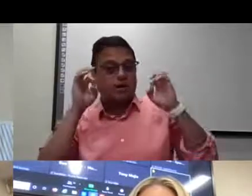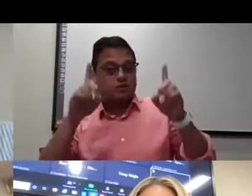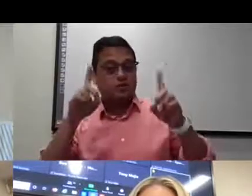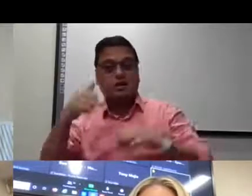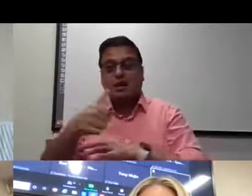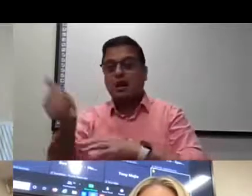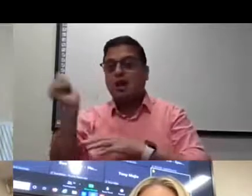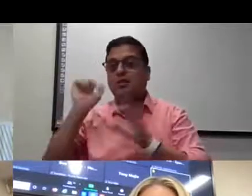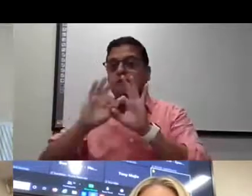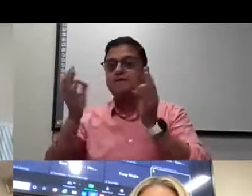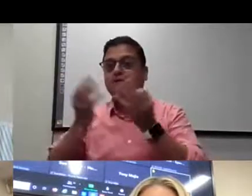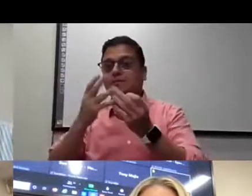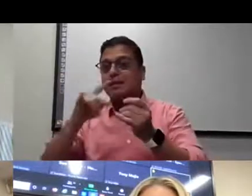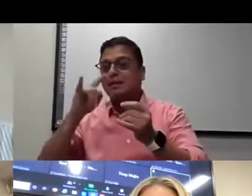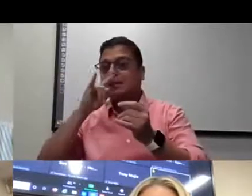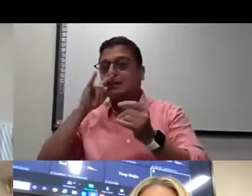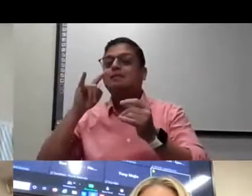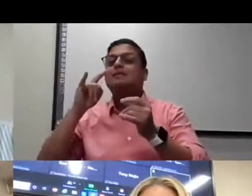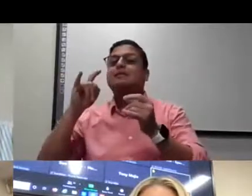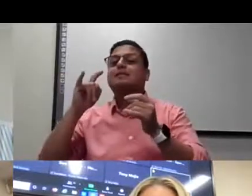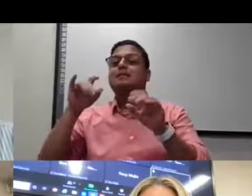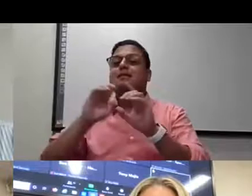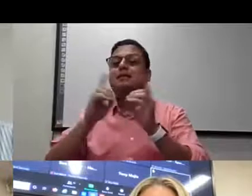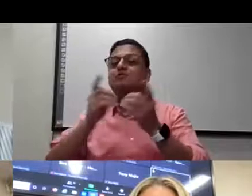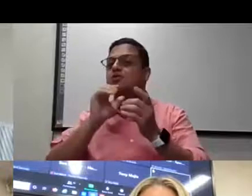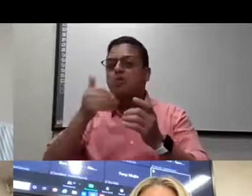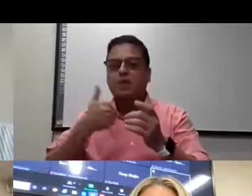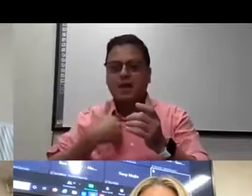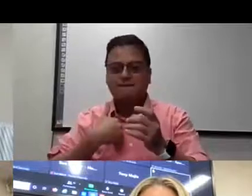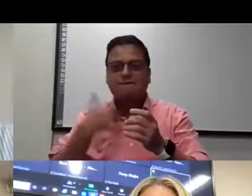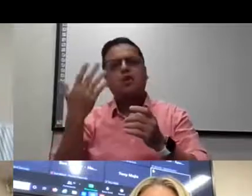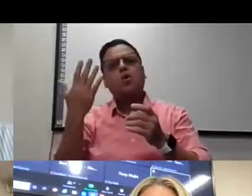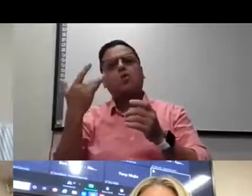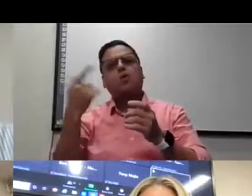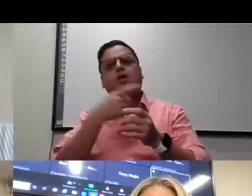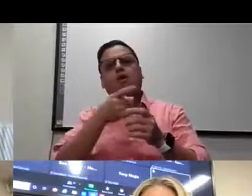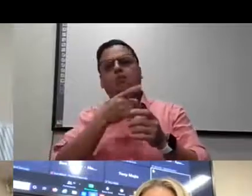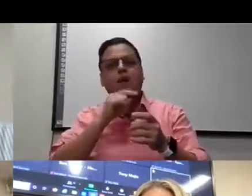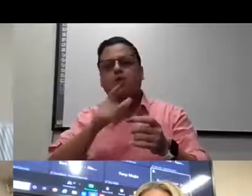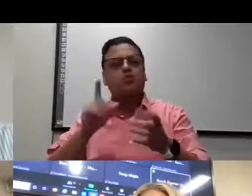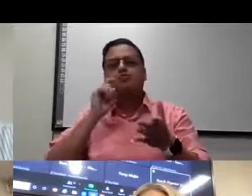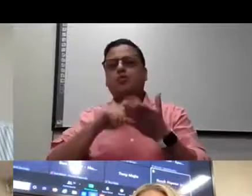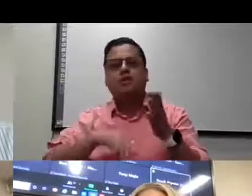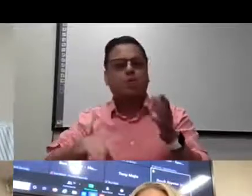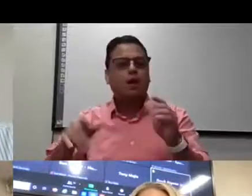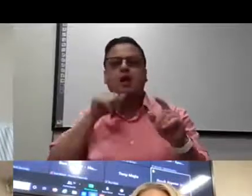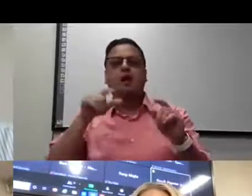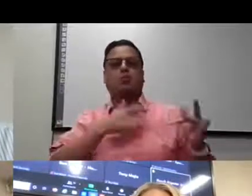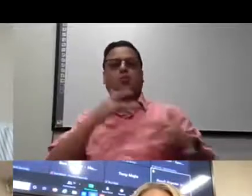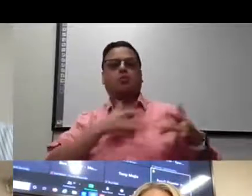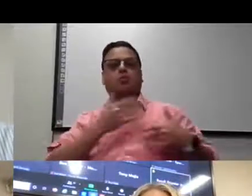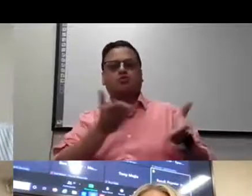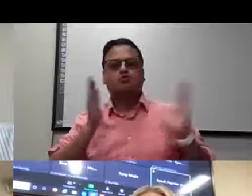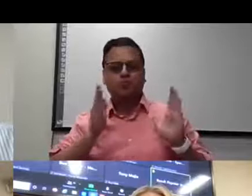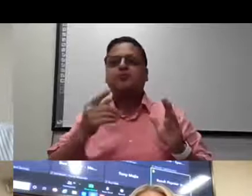other families and kids in our district don't have? Why aren't these bells going off for you? Now, when you say that